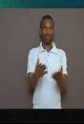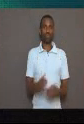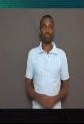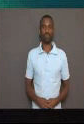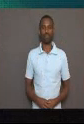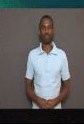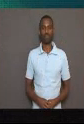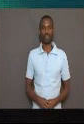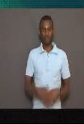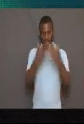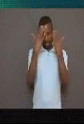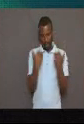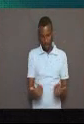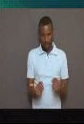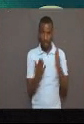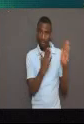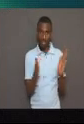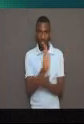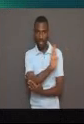Students, let's get ready.